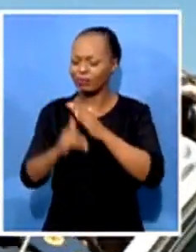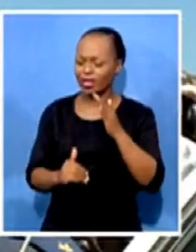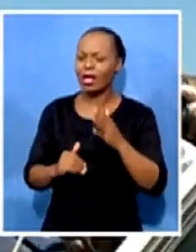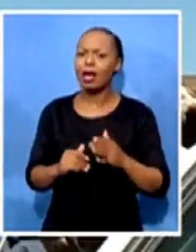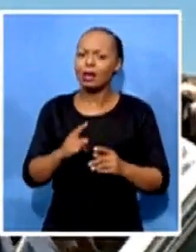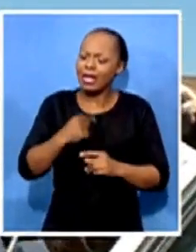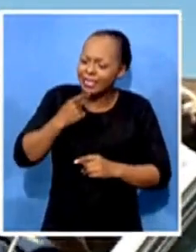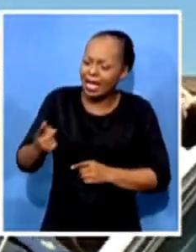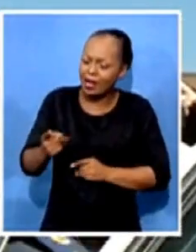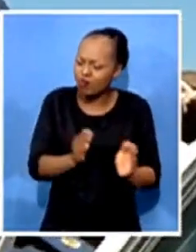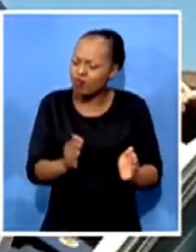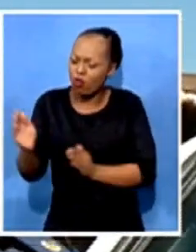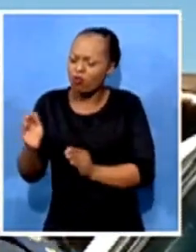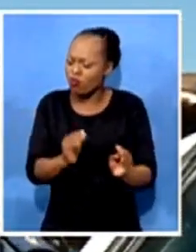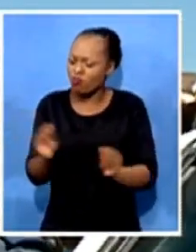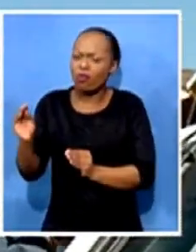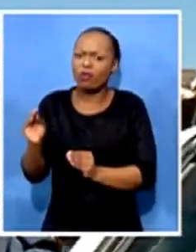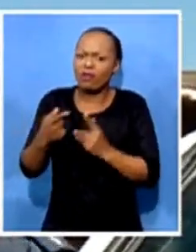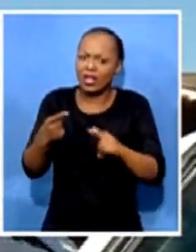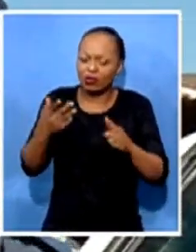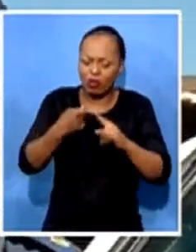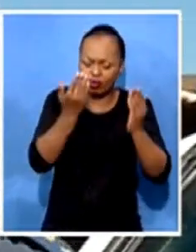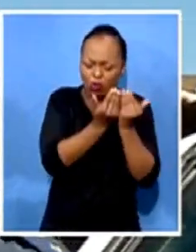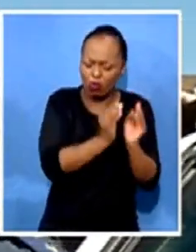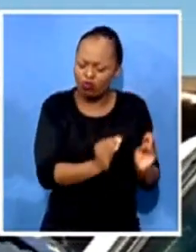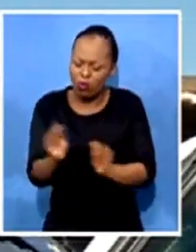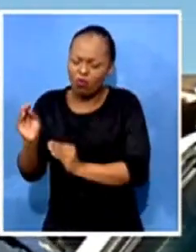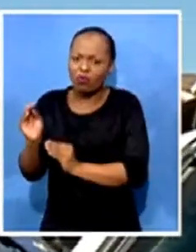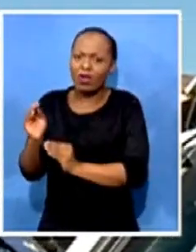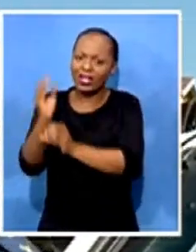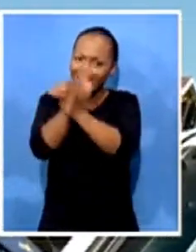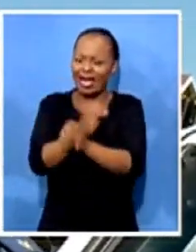other side. That's where we're going to go and address and get to that. Mr.